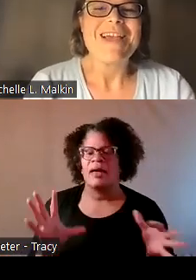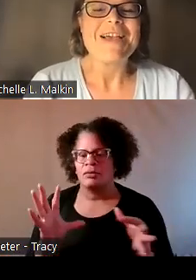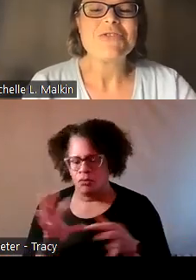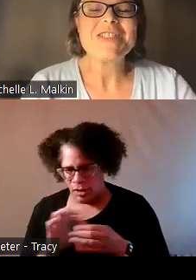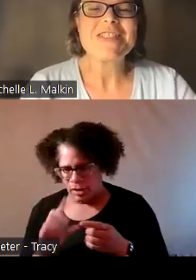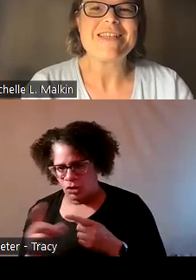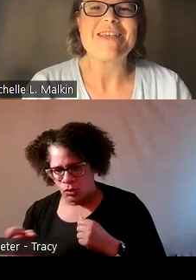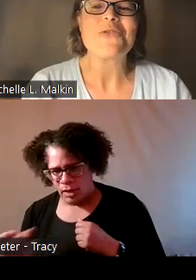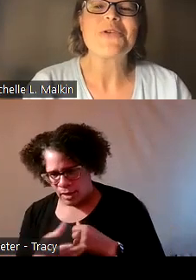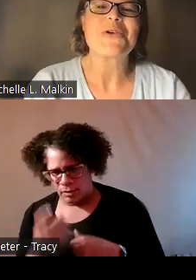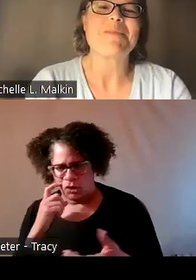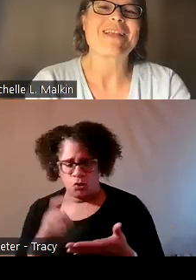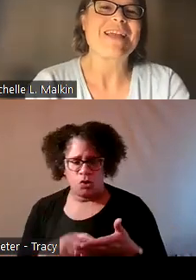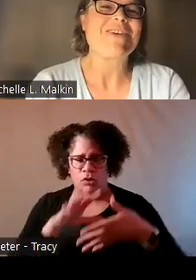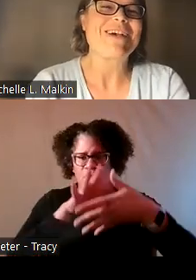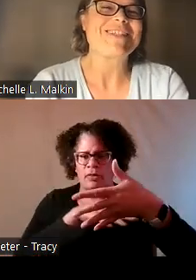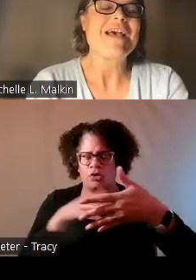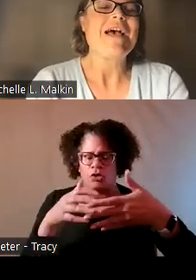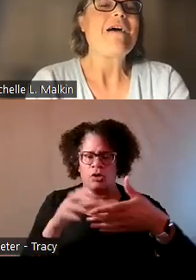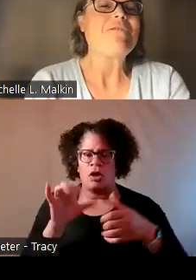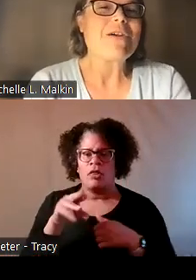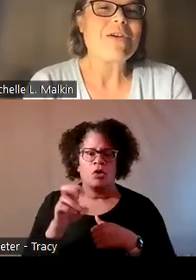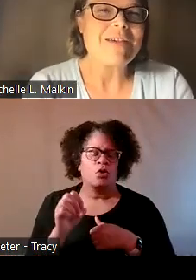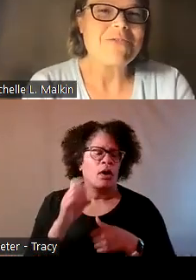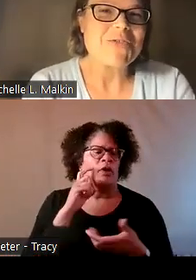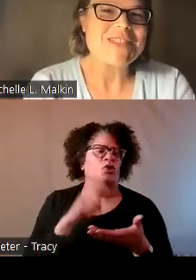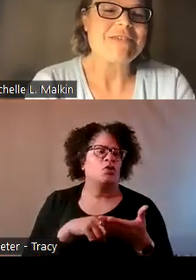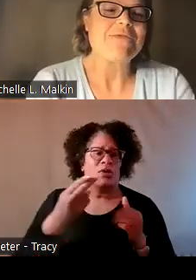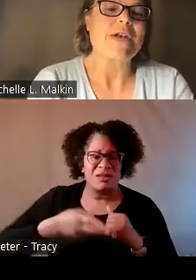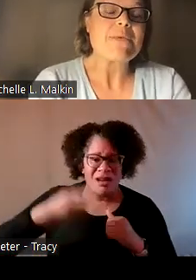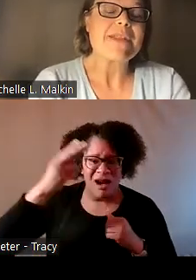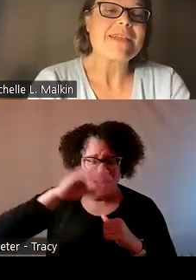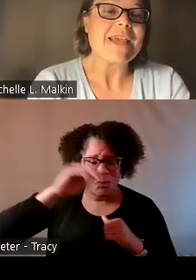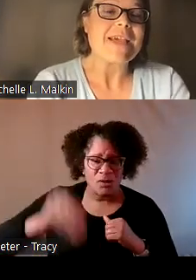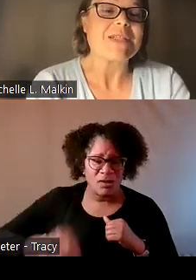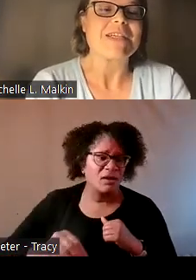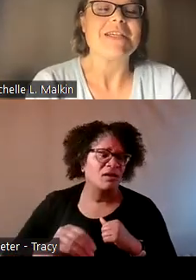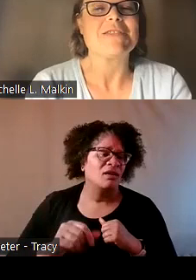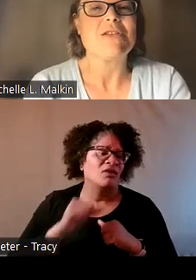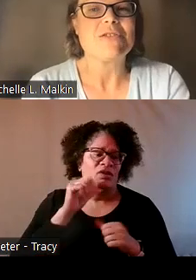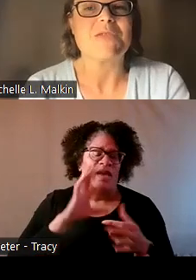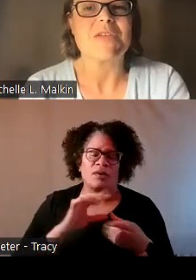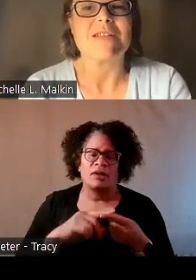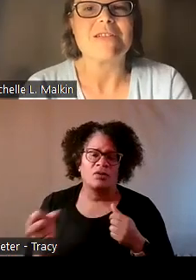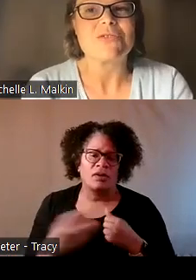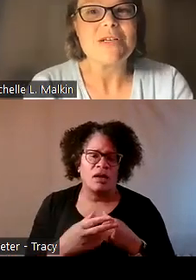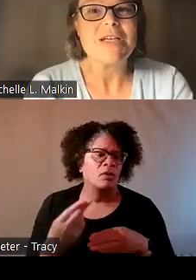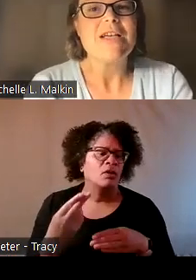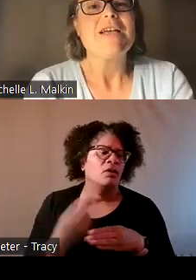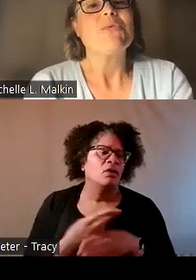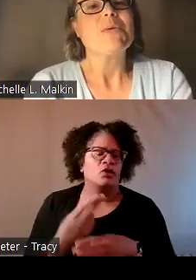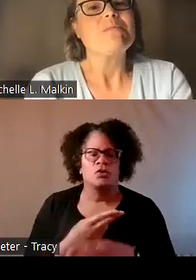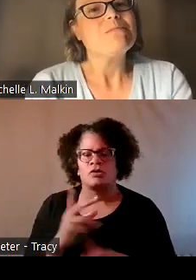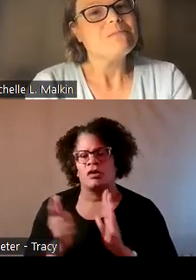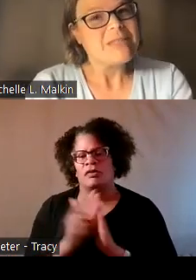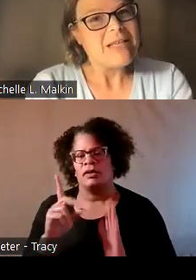gambling. As you can see, the only crime that kind of has a very high frequency for not related to gambling is the use of an illegal drug.